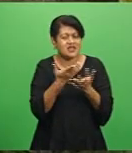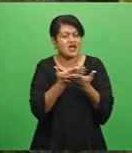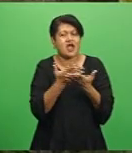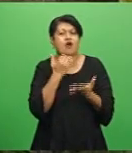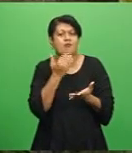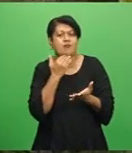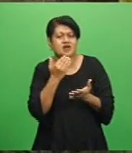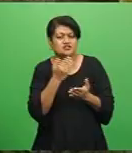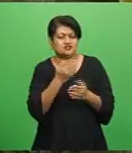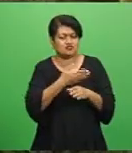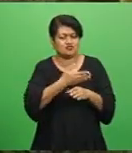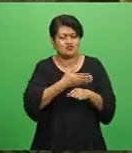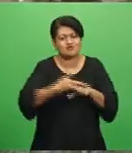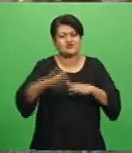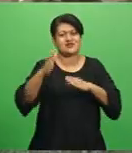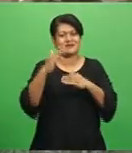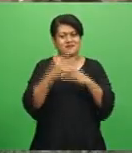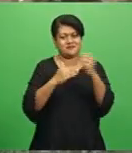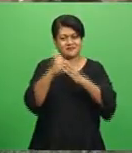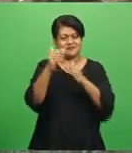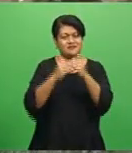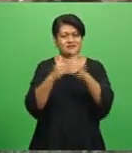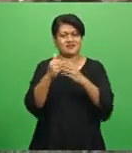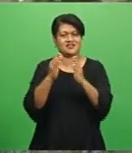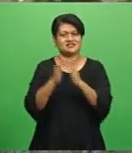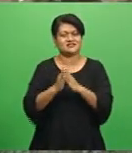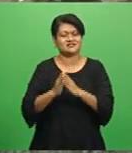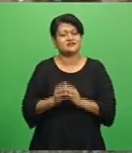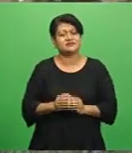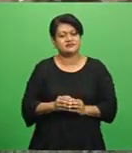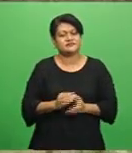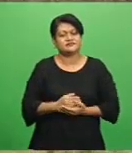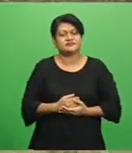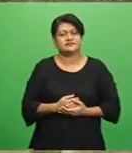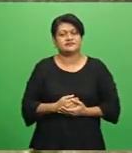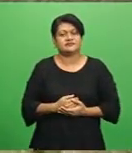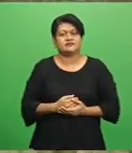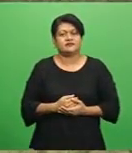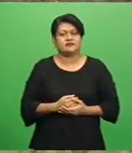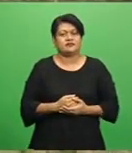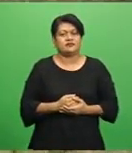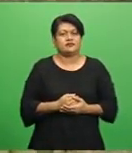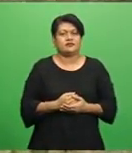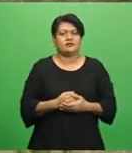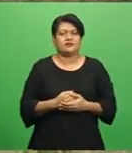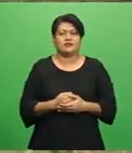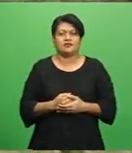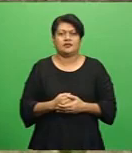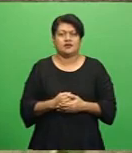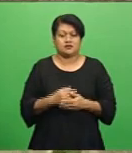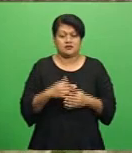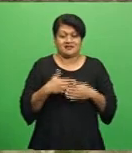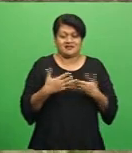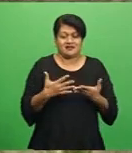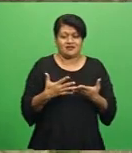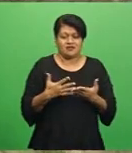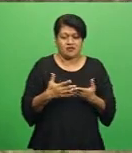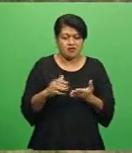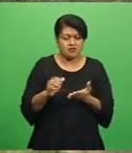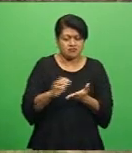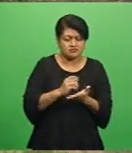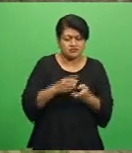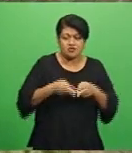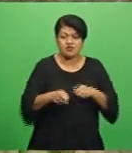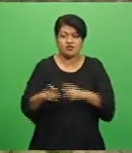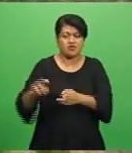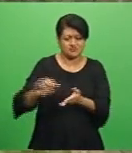in particular for schools and some of the other infrastructure. He adds there has been no massive washing away of roads, but